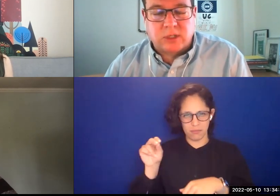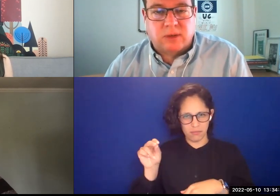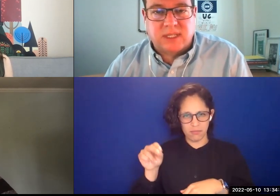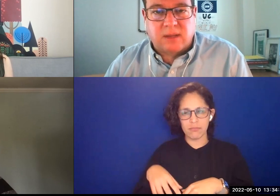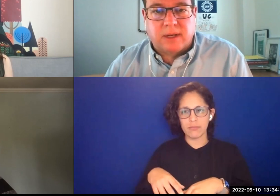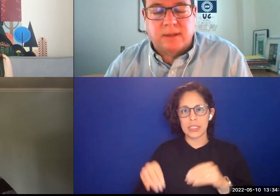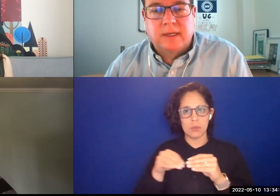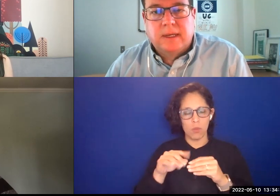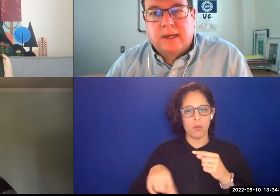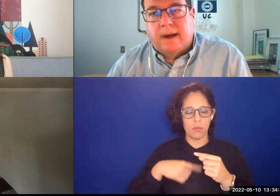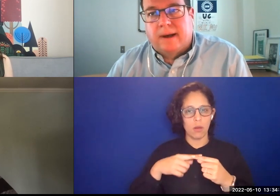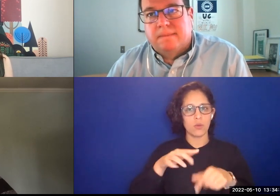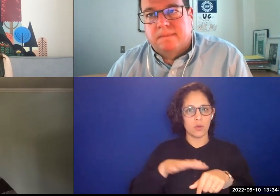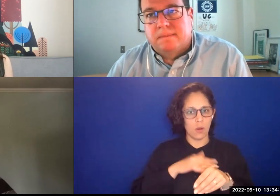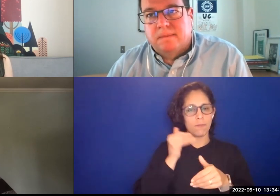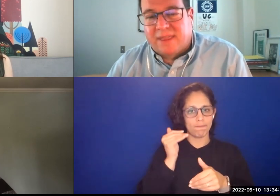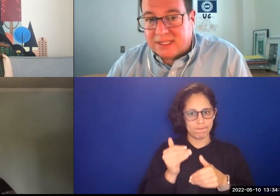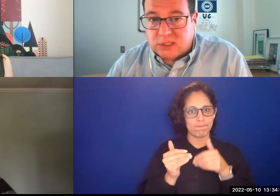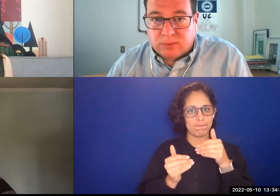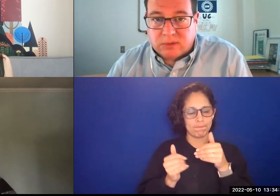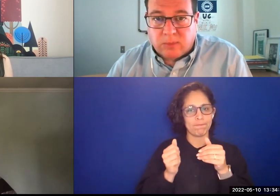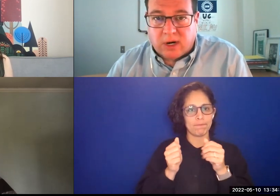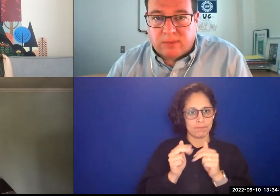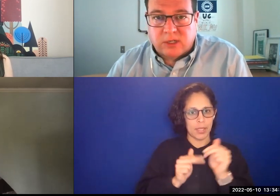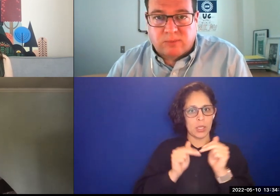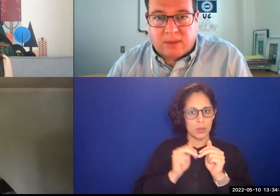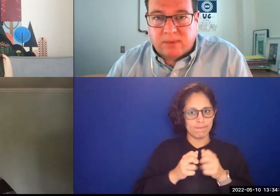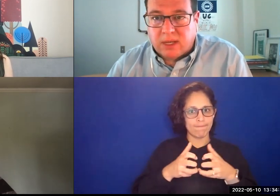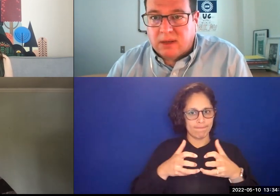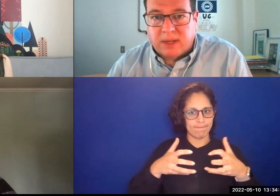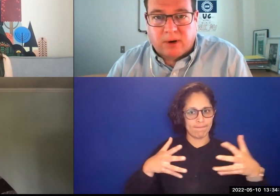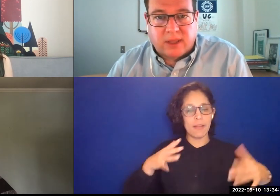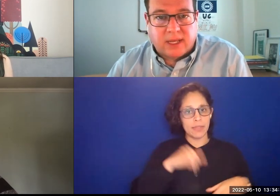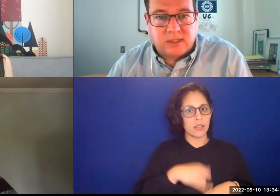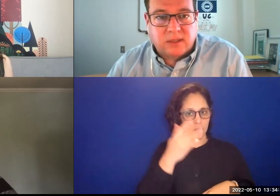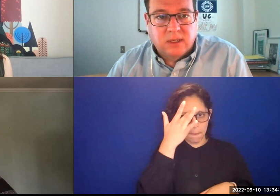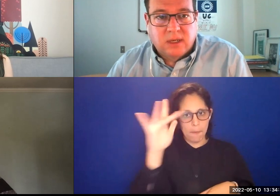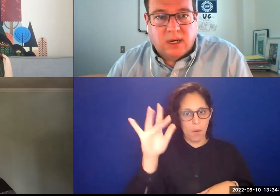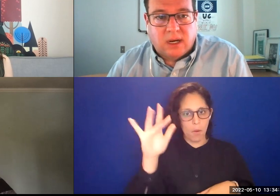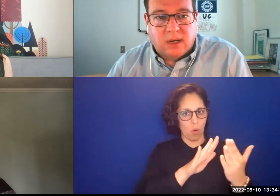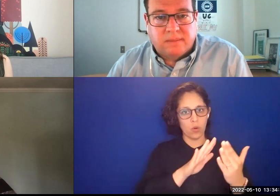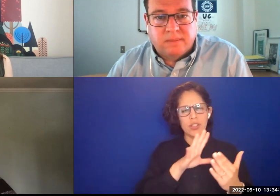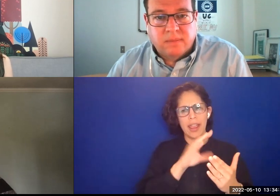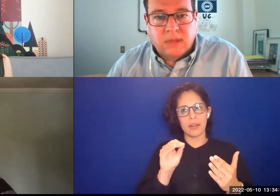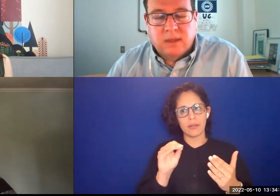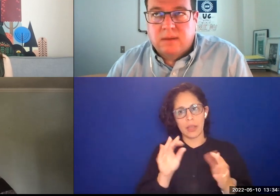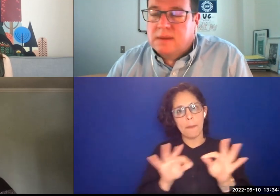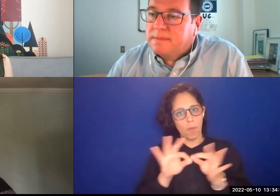sort of a more slow and steady build. I think that's a super smart approach and probably a big part of the answer.